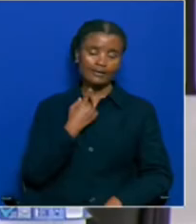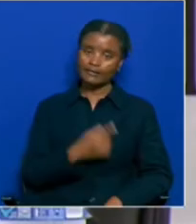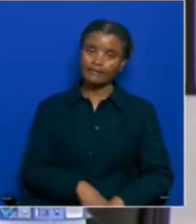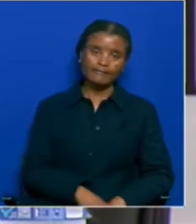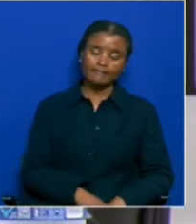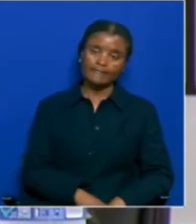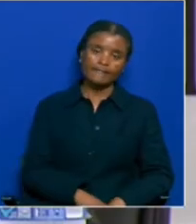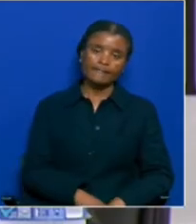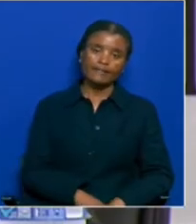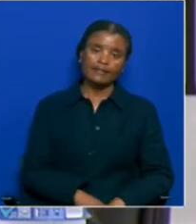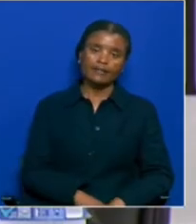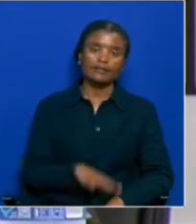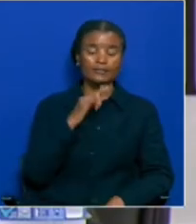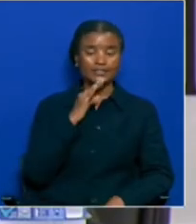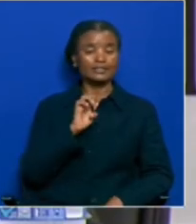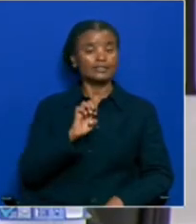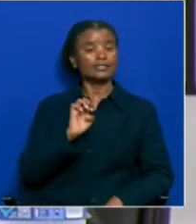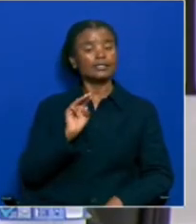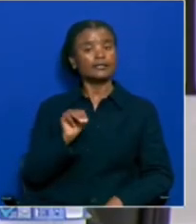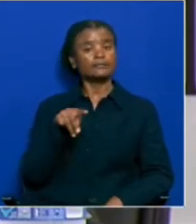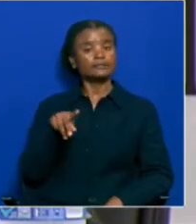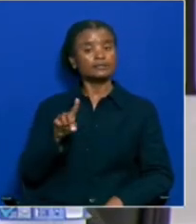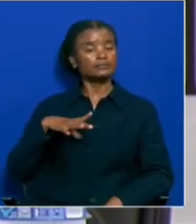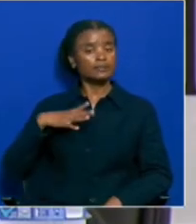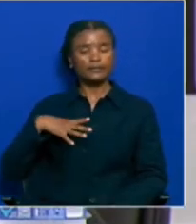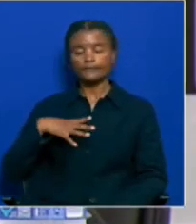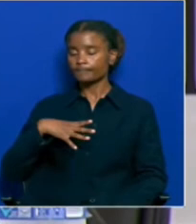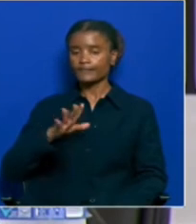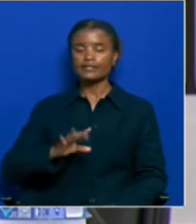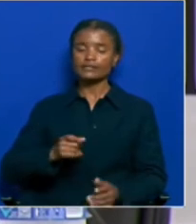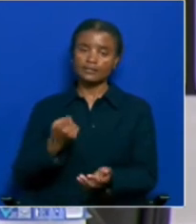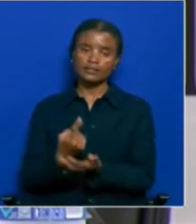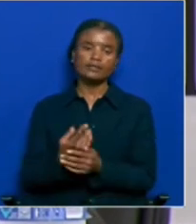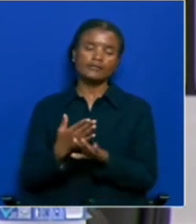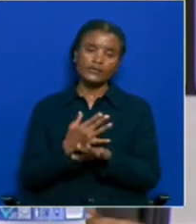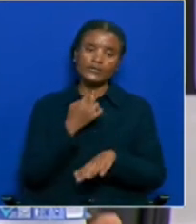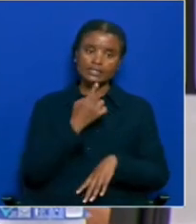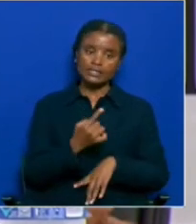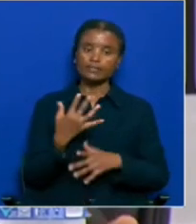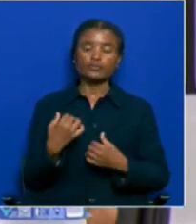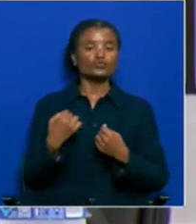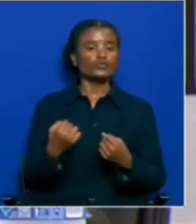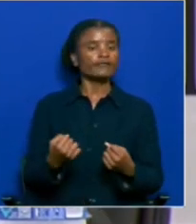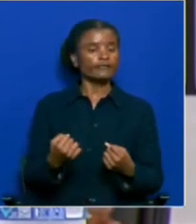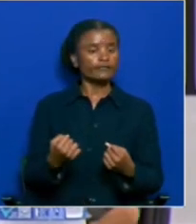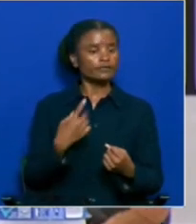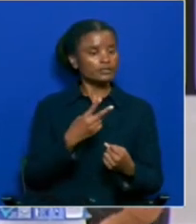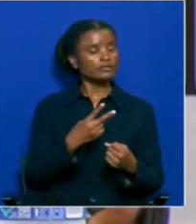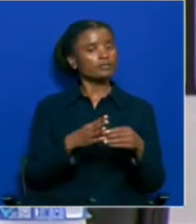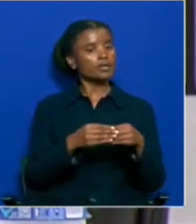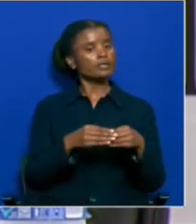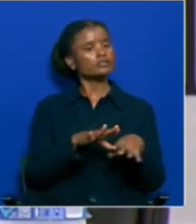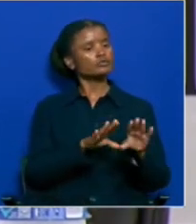in EMPD. You see, it's happening. As I've said, that you drive around, you see members stopping executing. Sometimes find